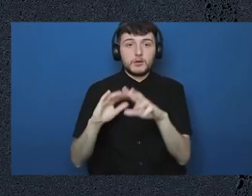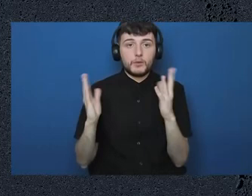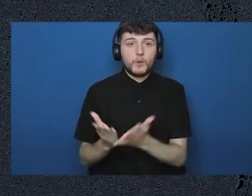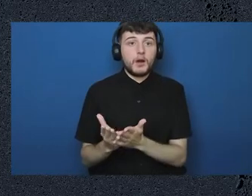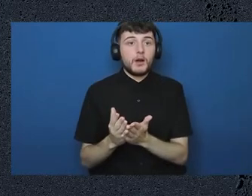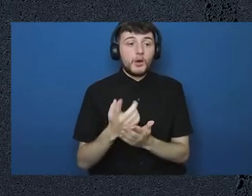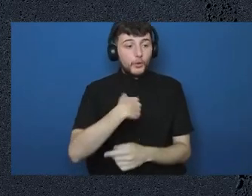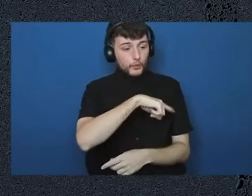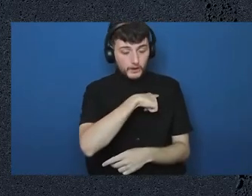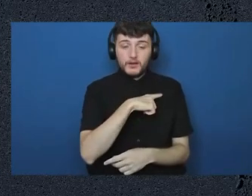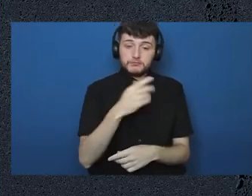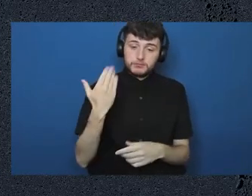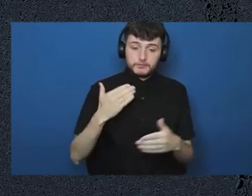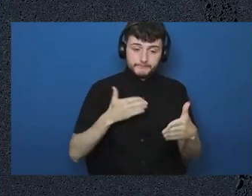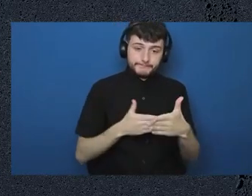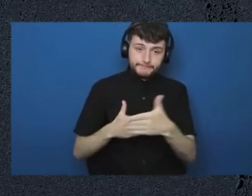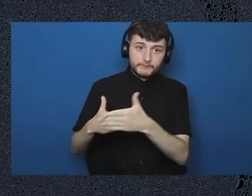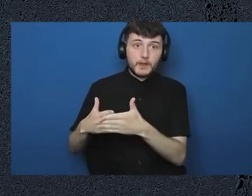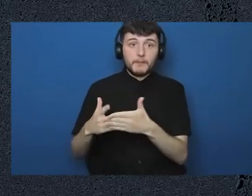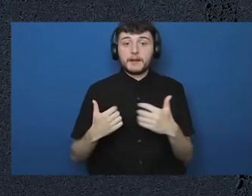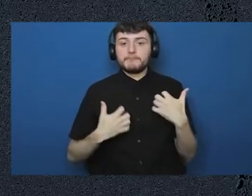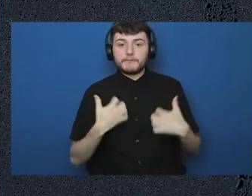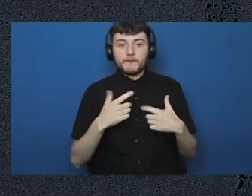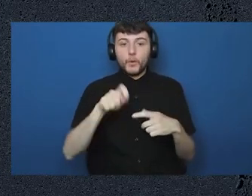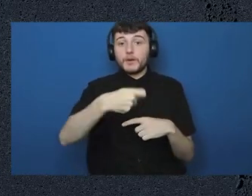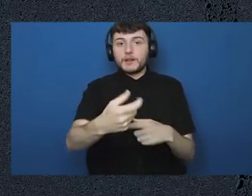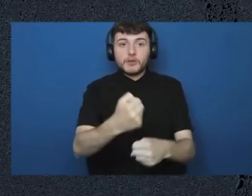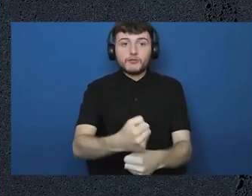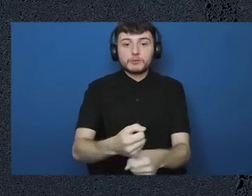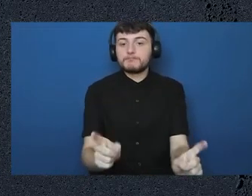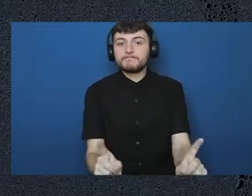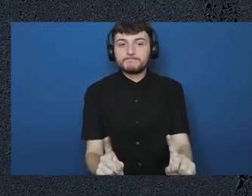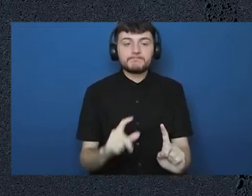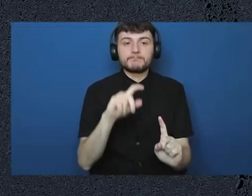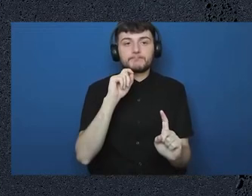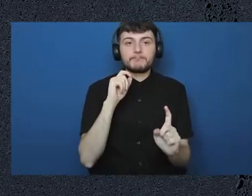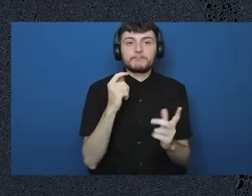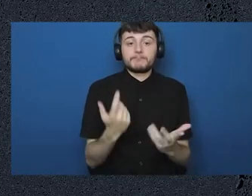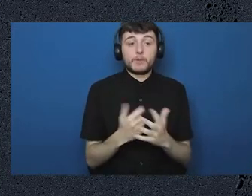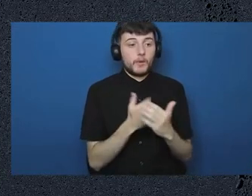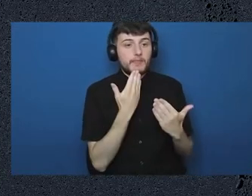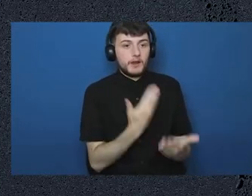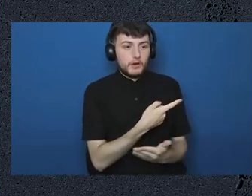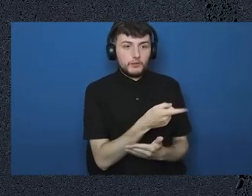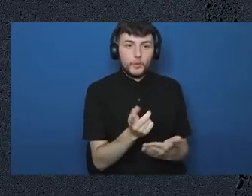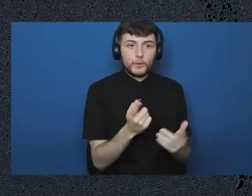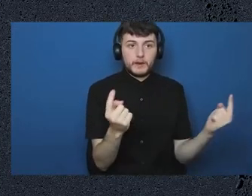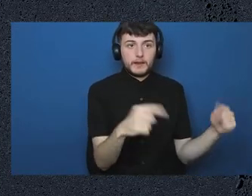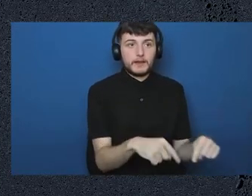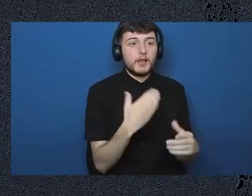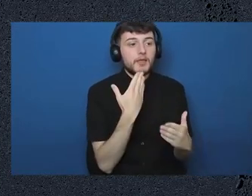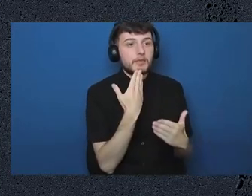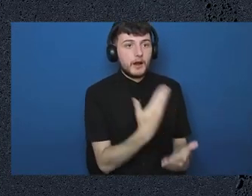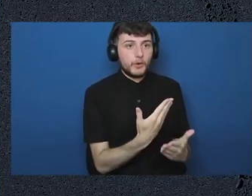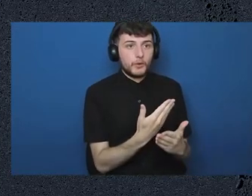through, it's so exciting what's coming. And I'm just delighted that you've all been here. So I want to thank our wonderful